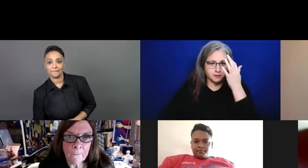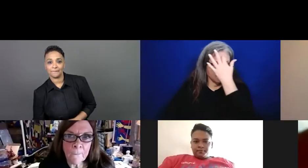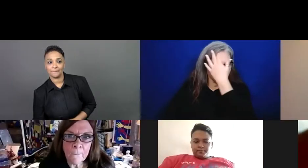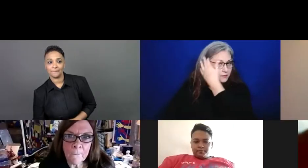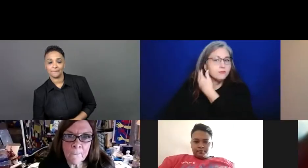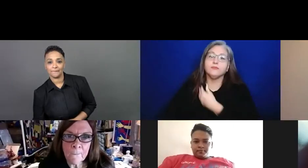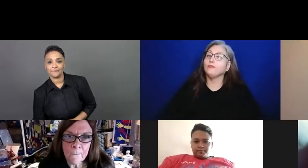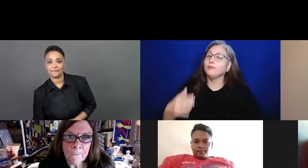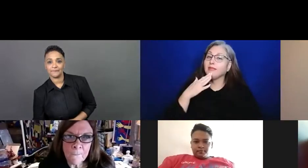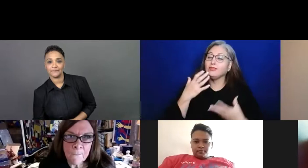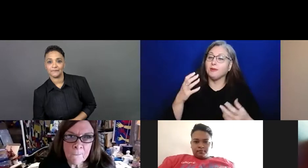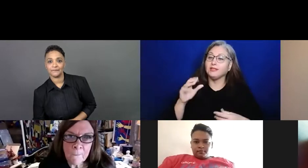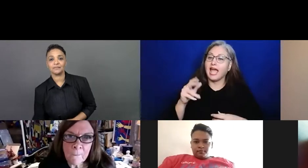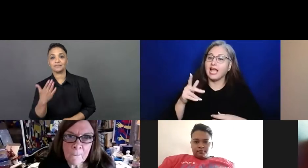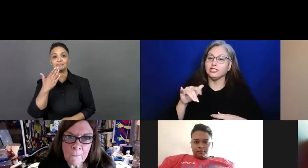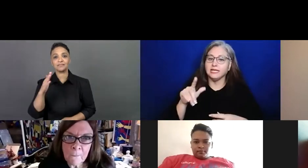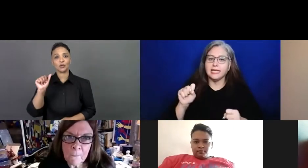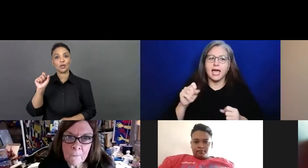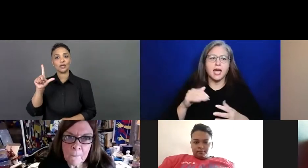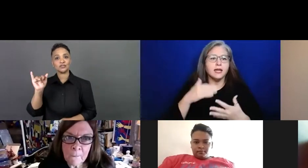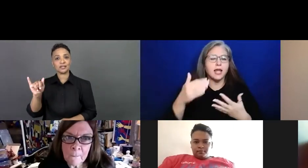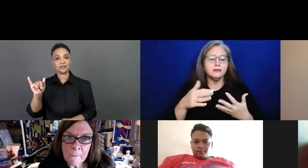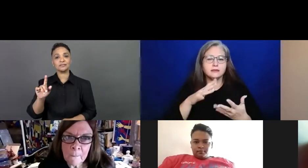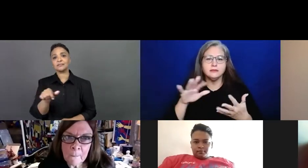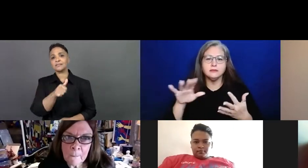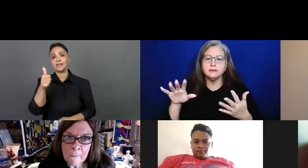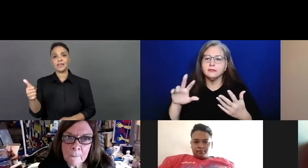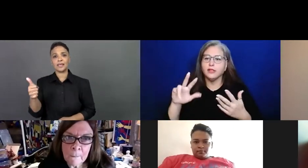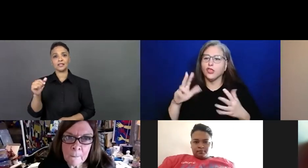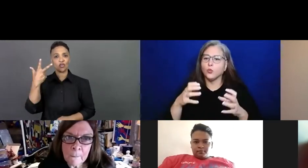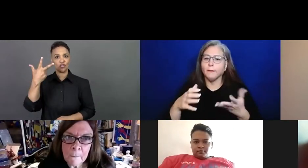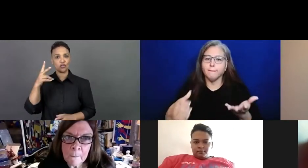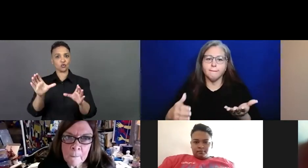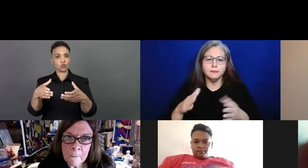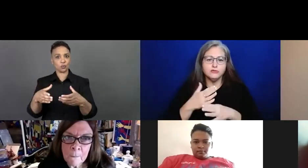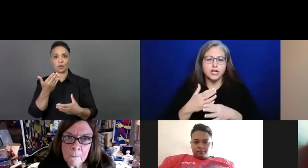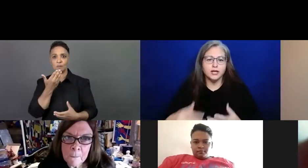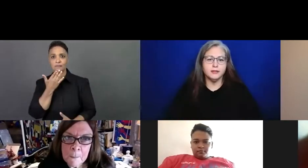Thank you so much, Ashley. Can we move to the that group?